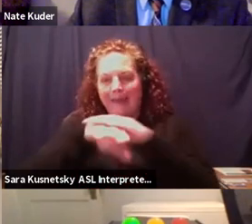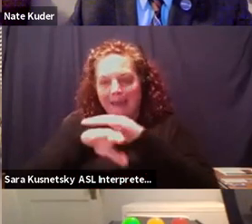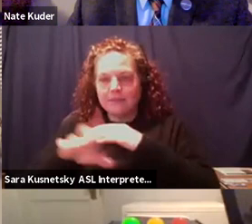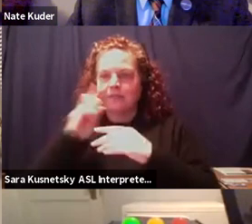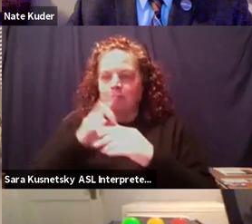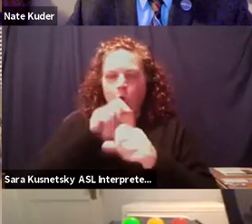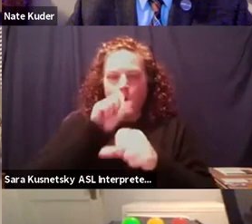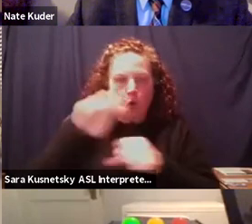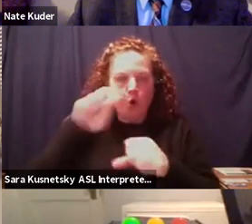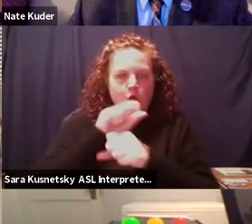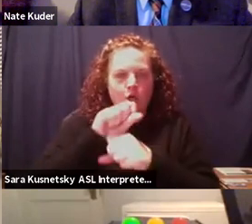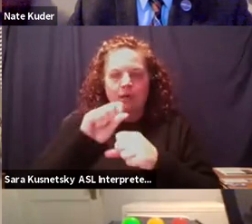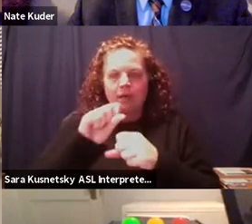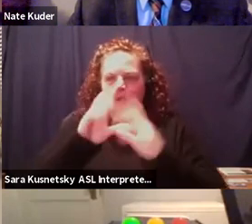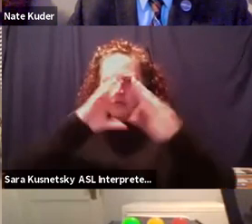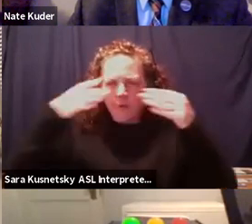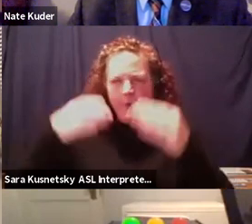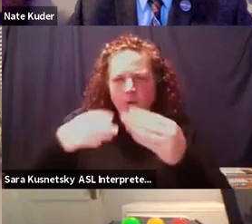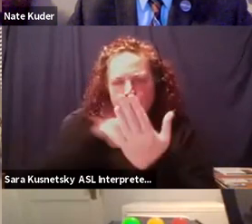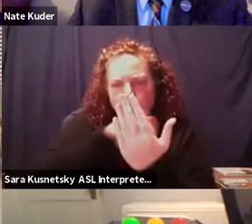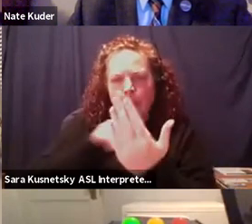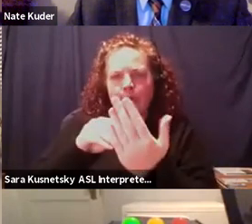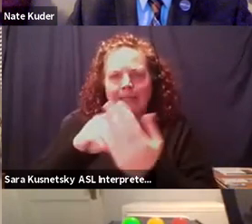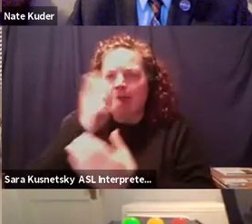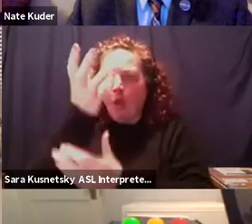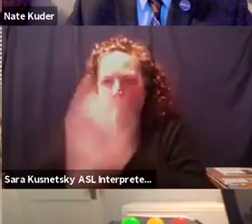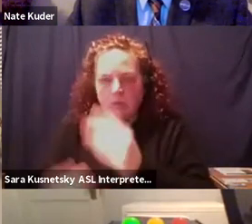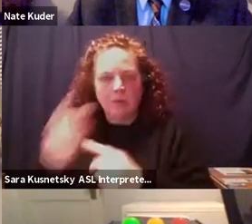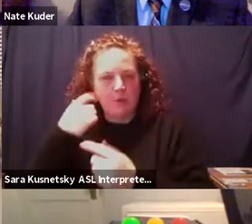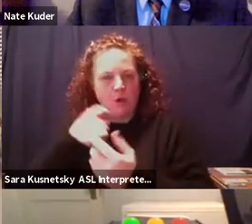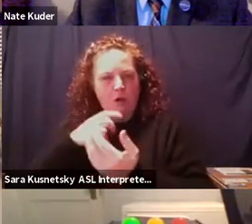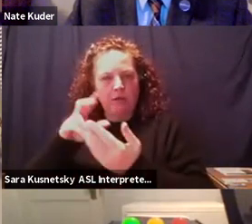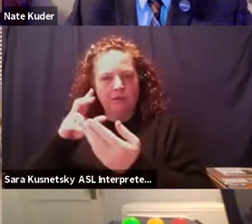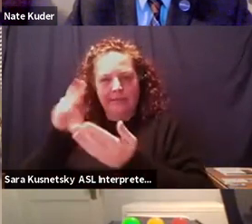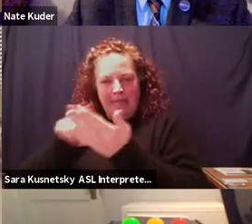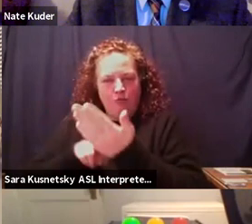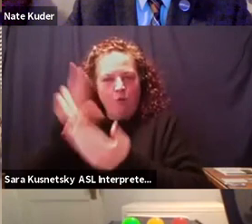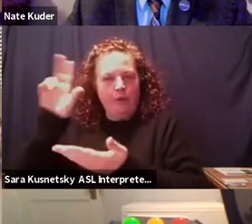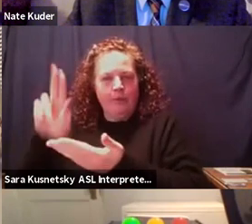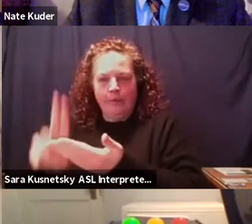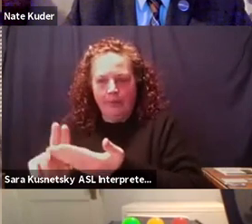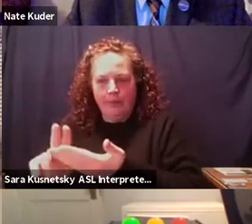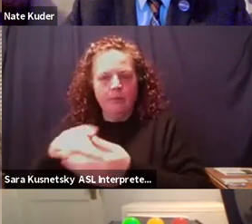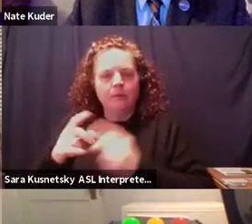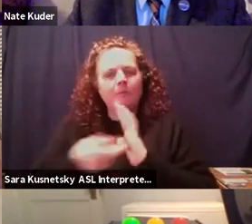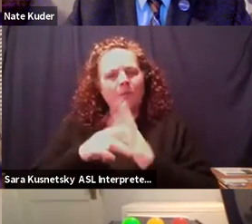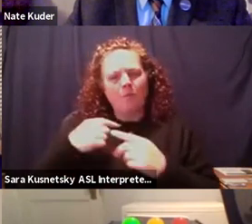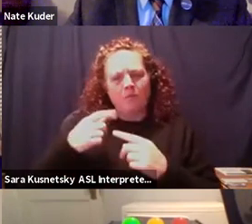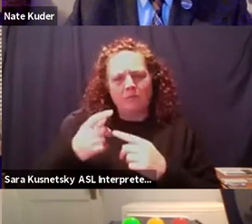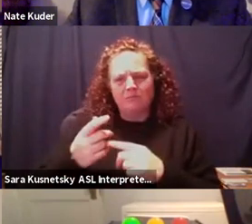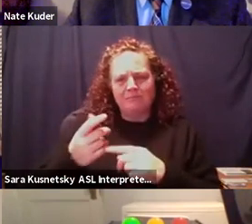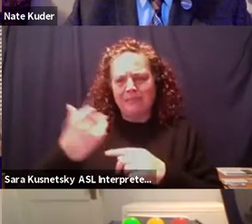projected, that we weren't seeing cuts to librarians or social workers, which we've struggled with in the past, right? We've had difficult conversations about in the